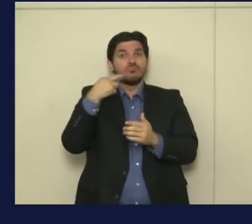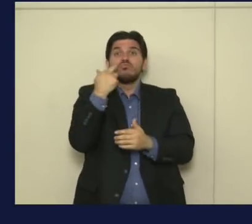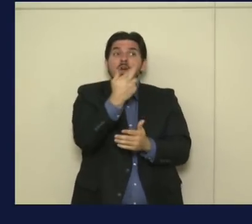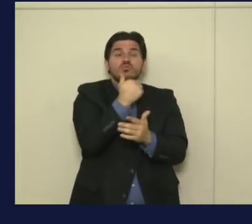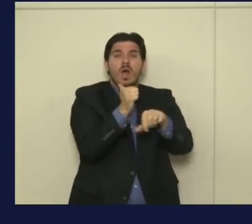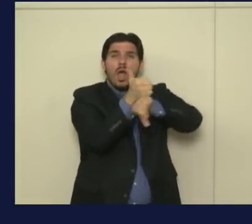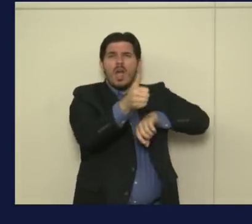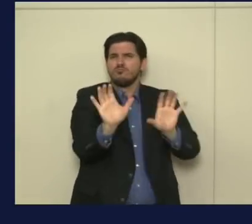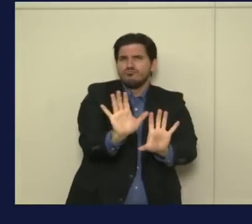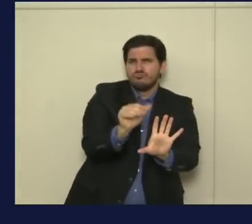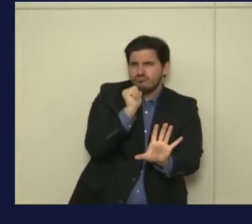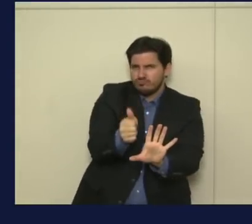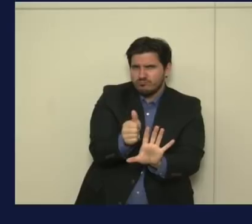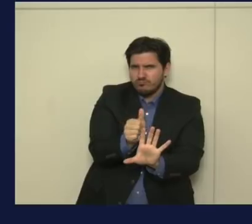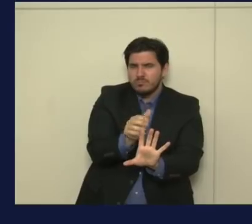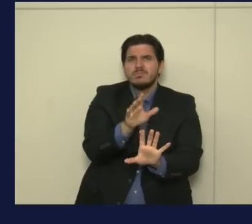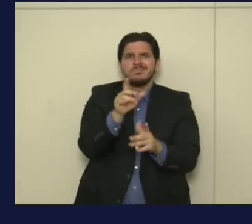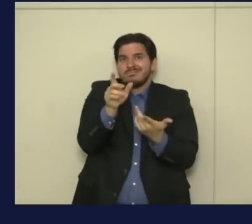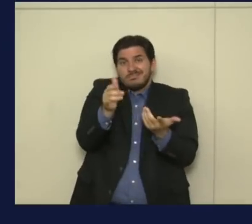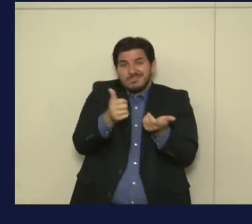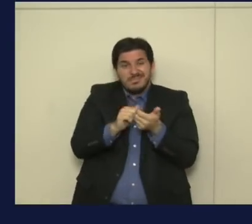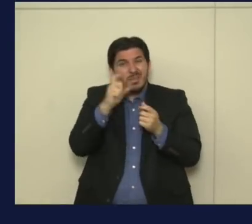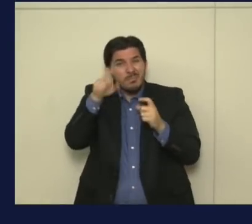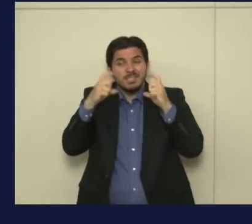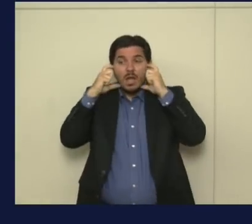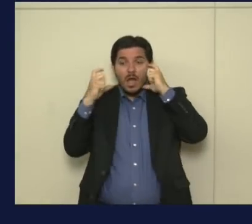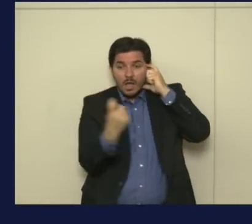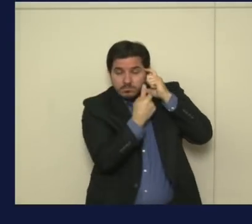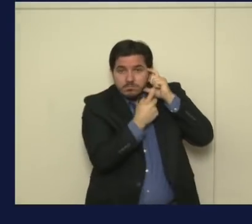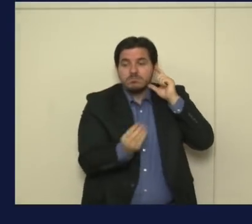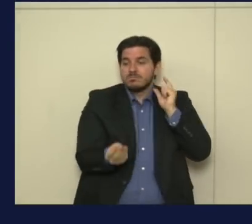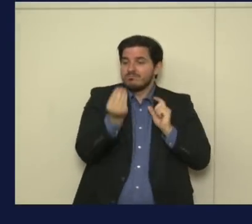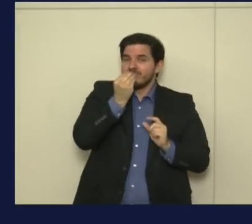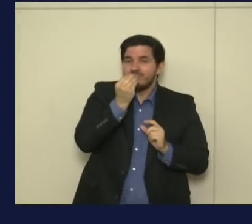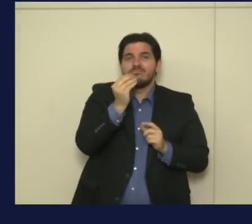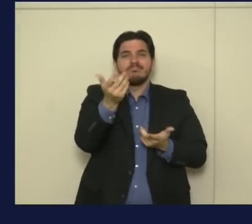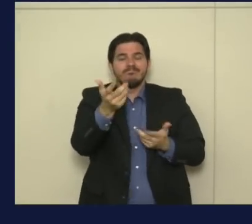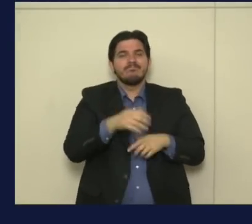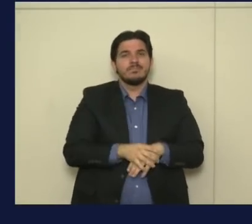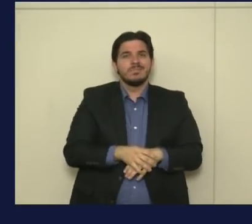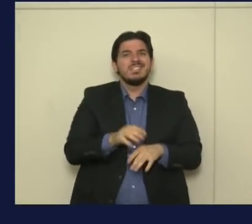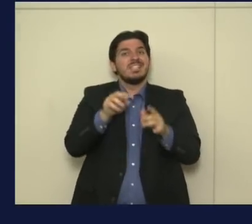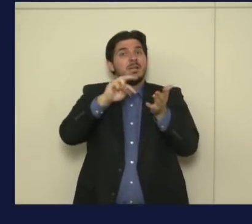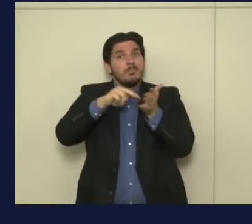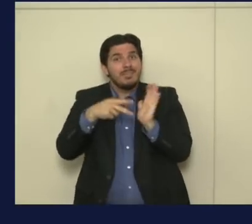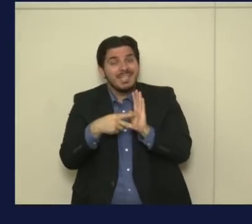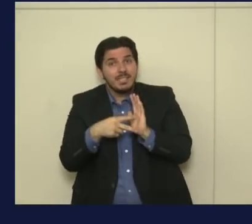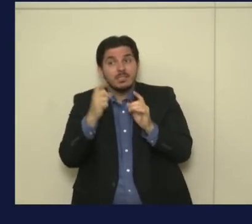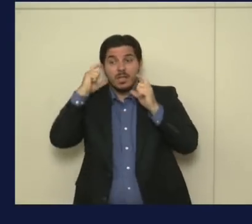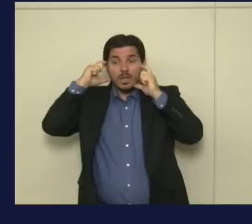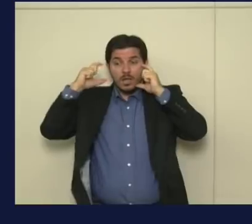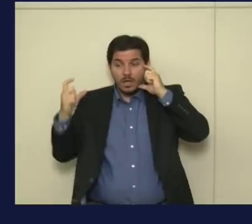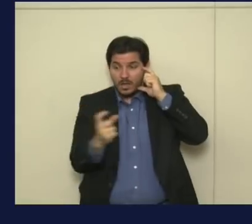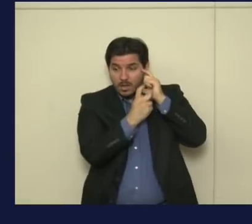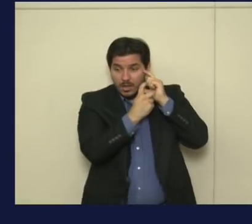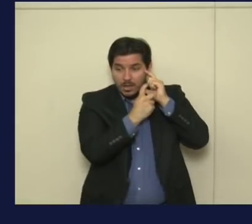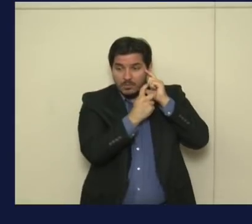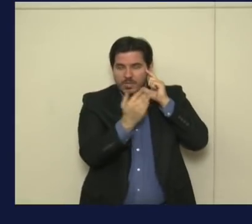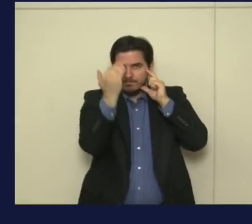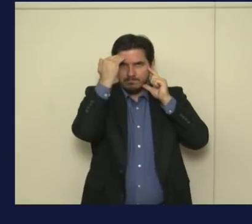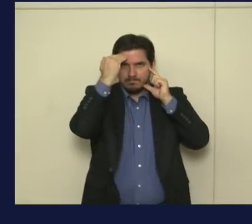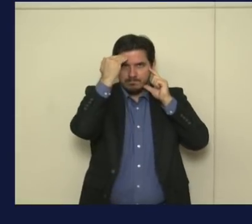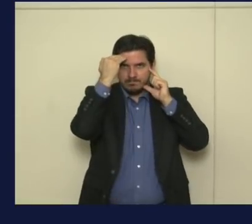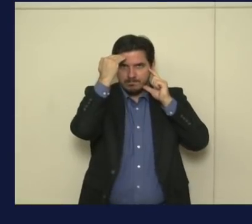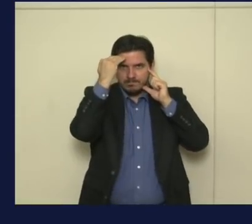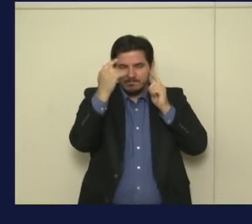That's how that works. That means that we really have to work hard. And in the COVID safe practices, I thought it might be